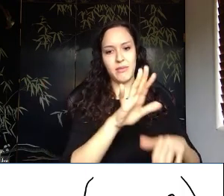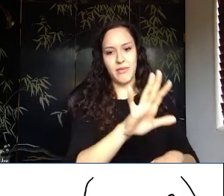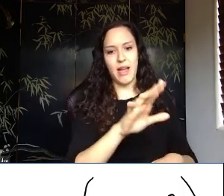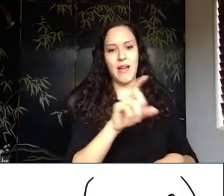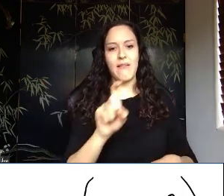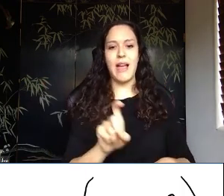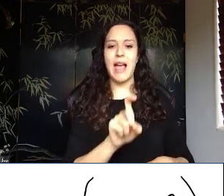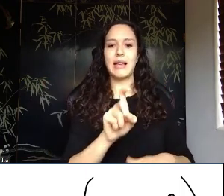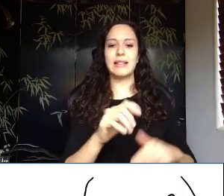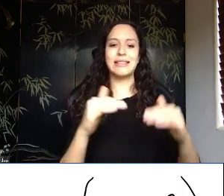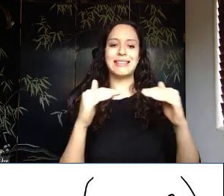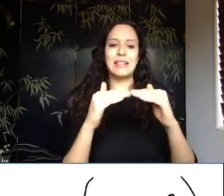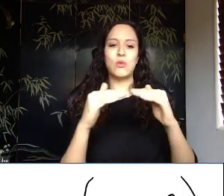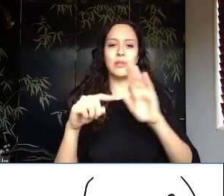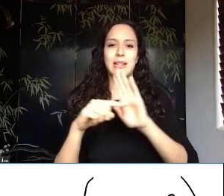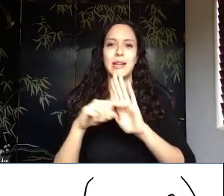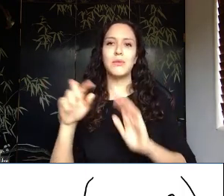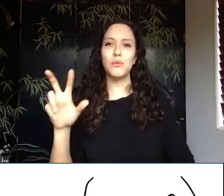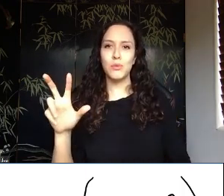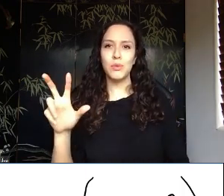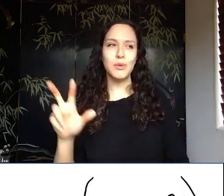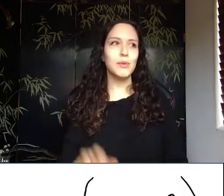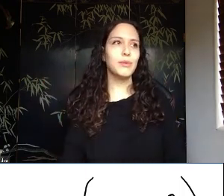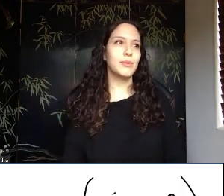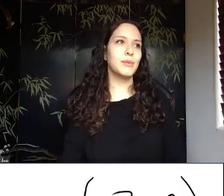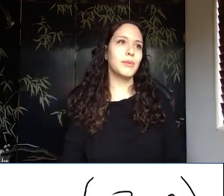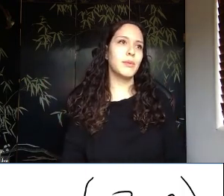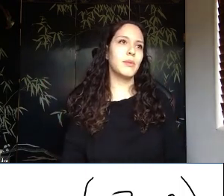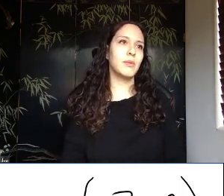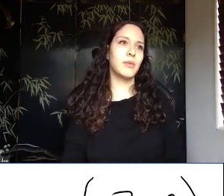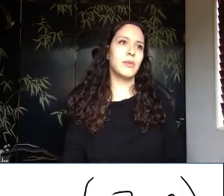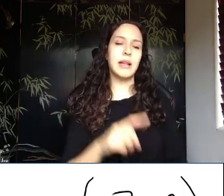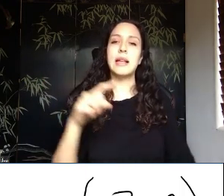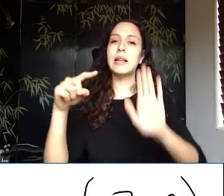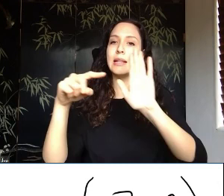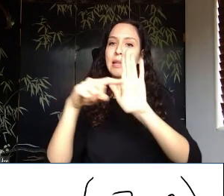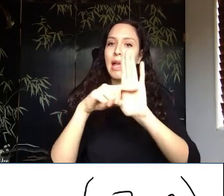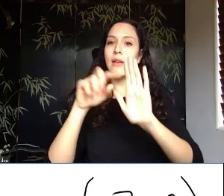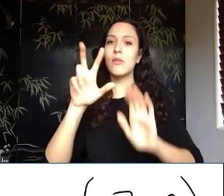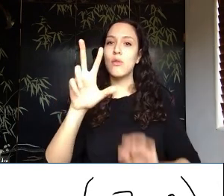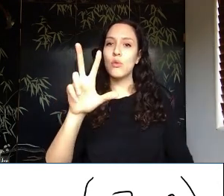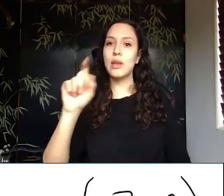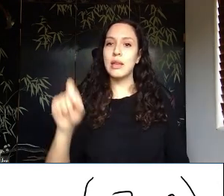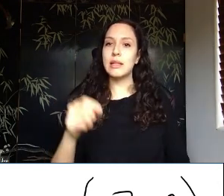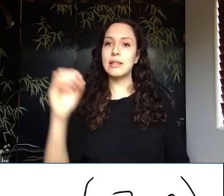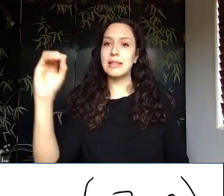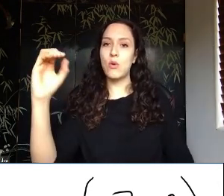5, x equals -3. So -3, 0.